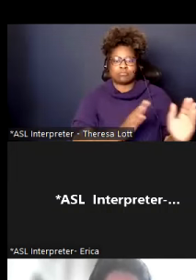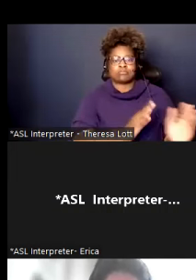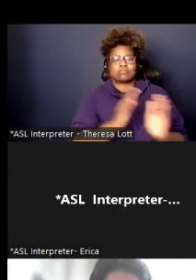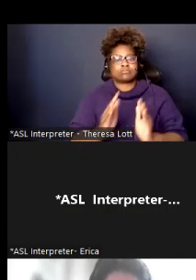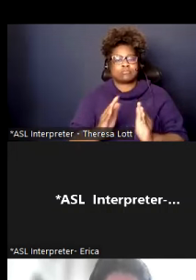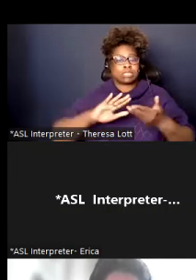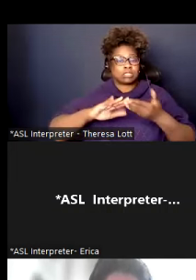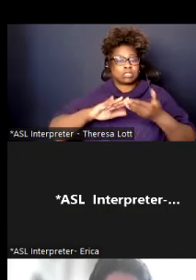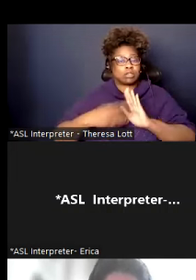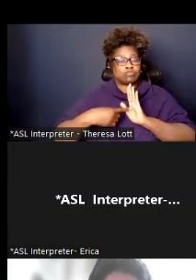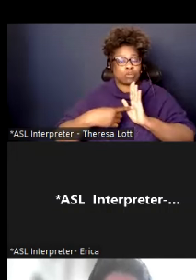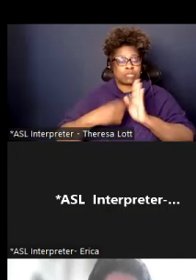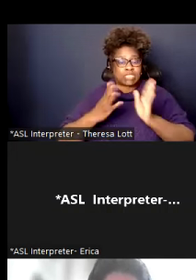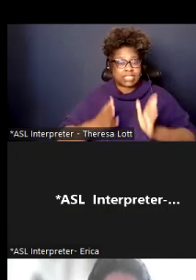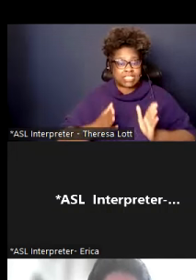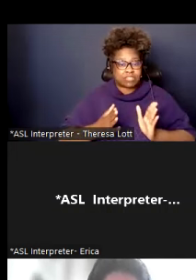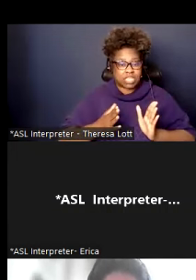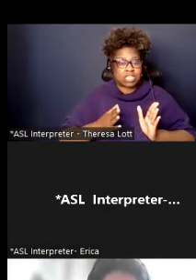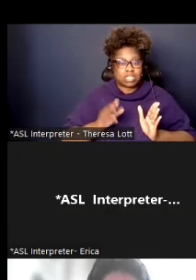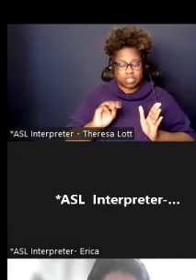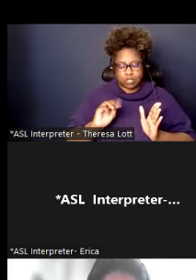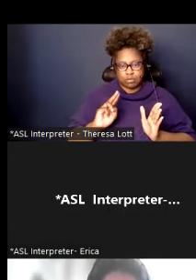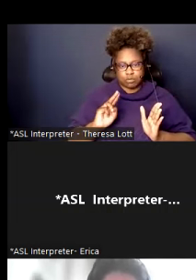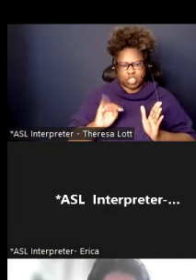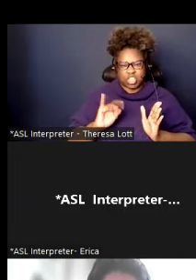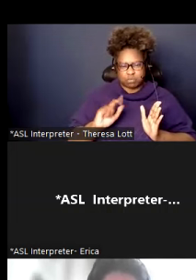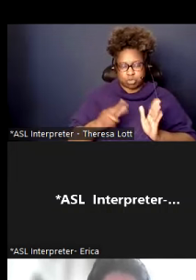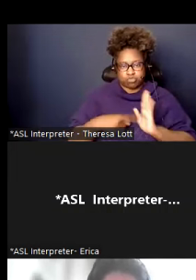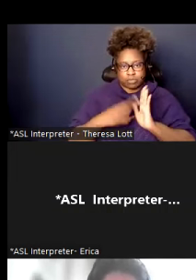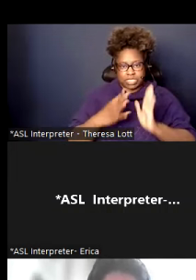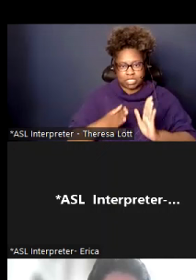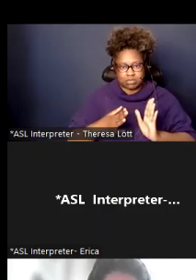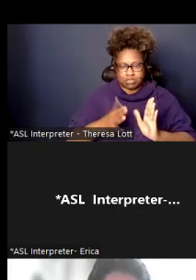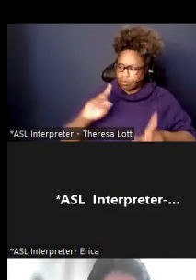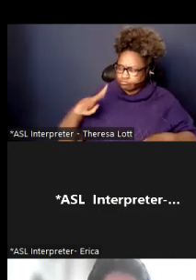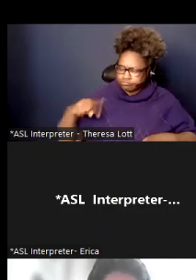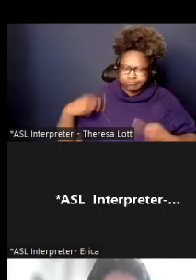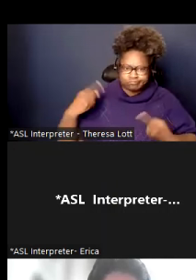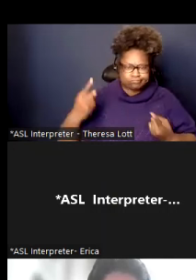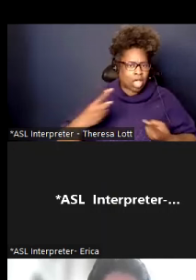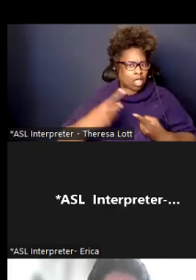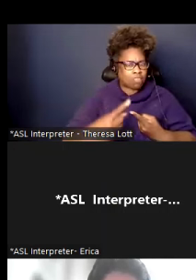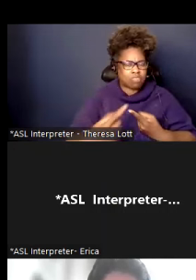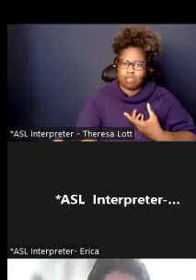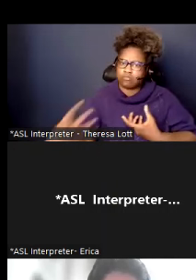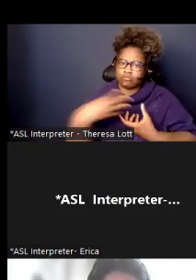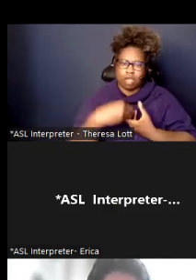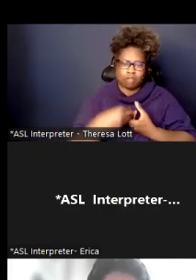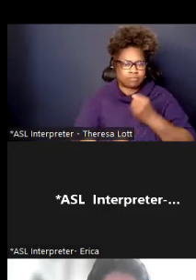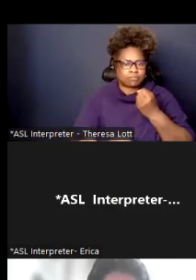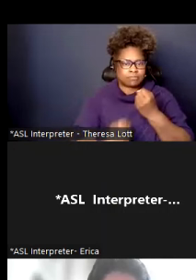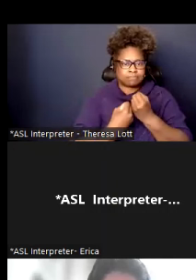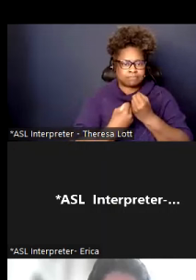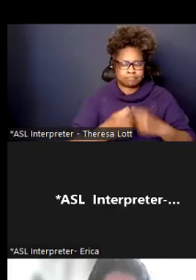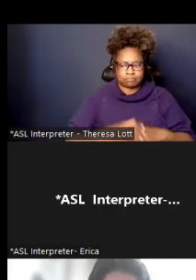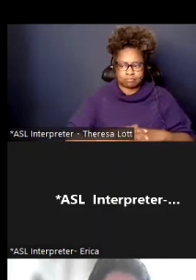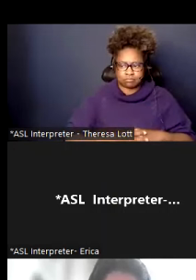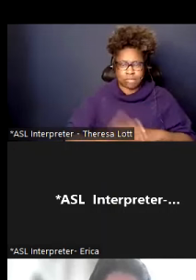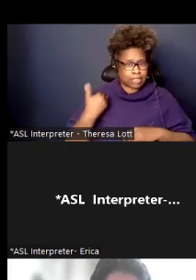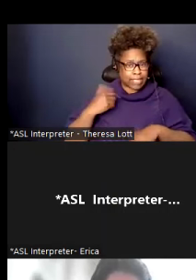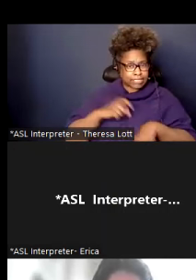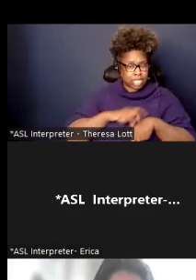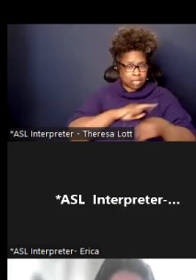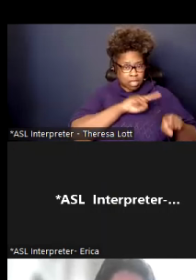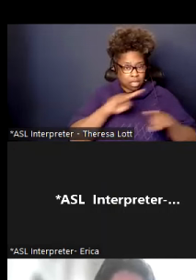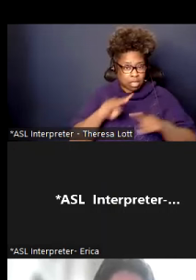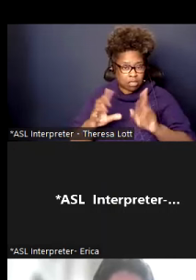have been engaged throughout, and again, I've said this, I think, the last time I was able to attend here. It's really something that you